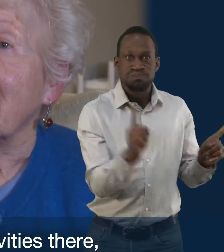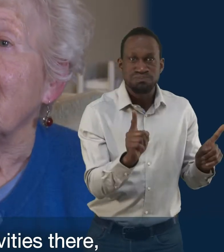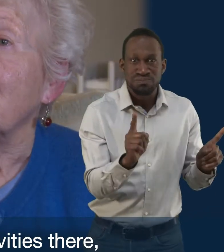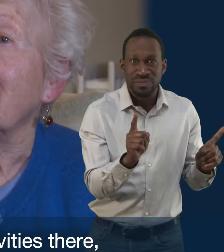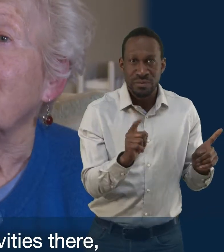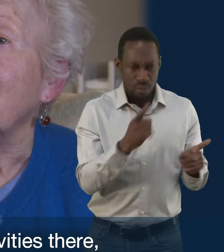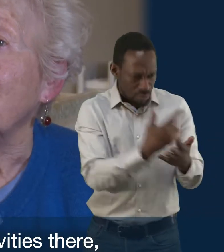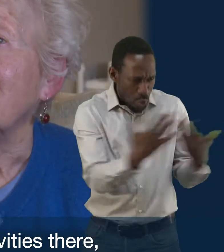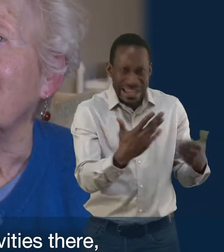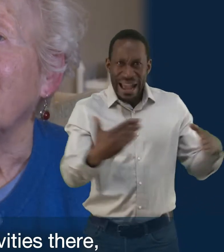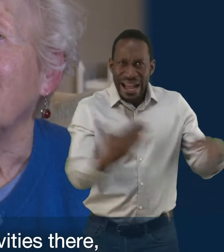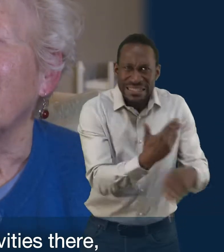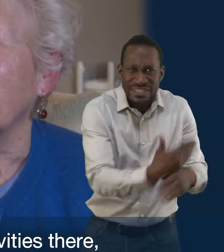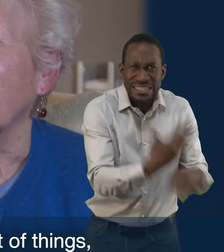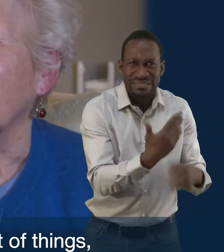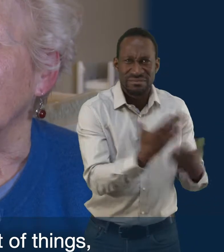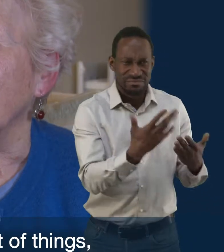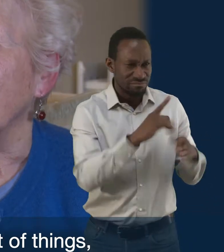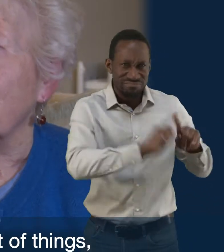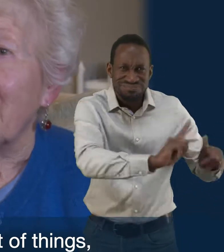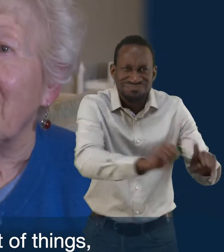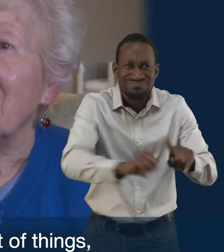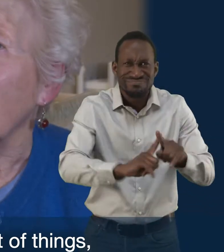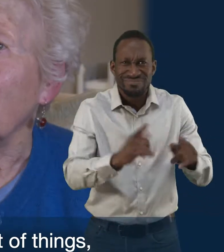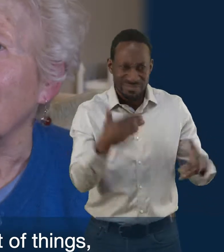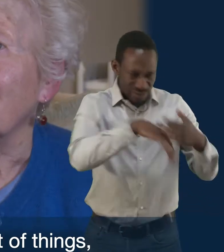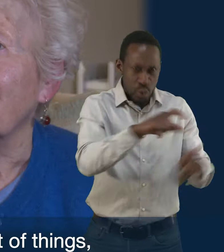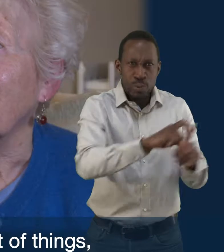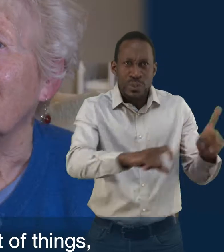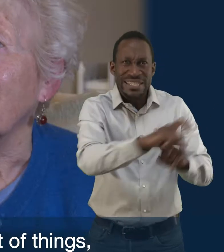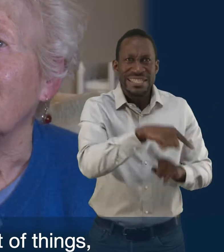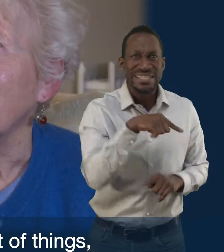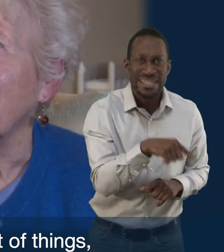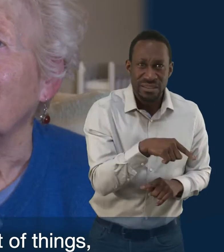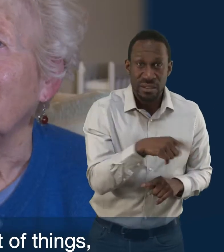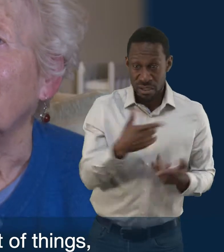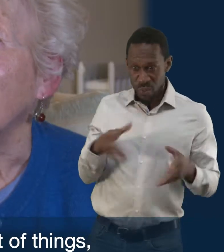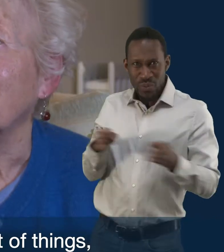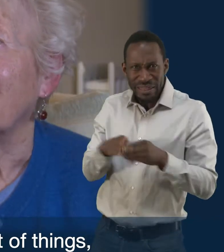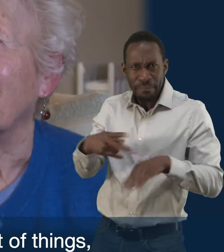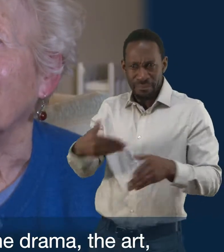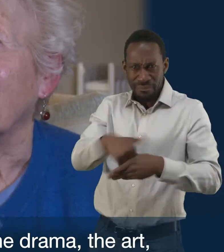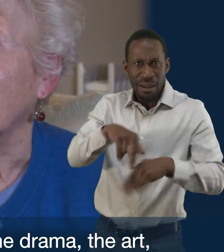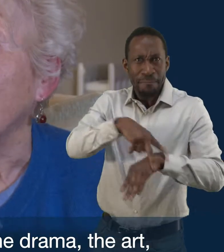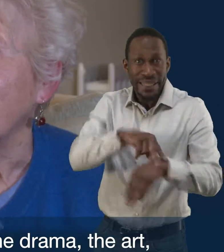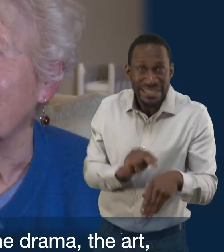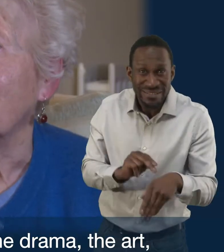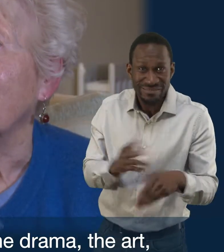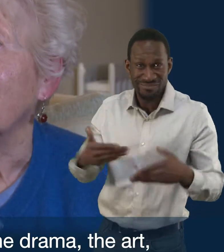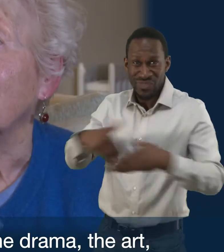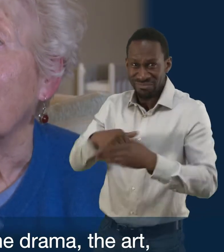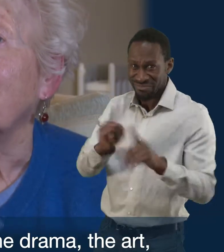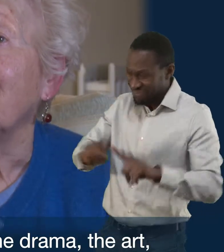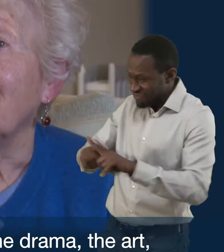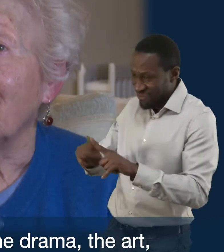did things with the community, with the police, all sorts of things, and it was so refreshing, you know. And of course they